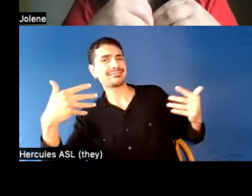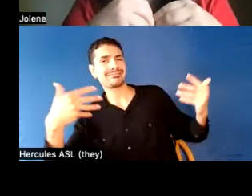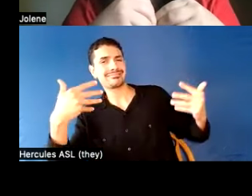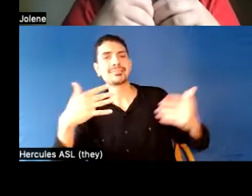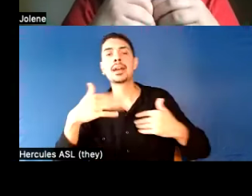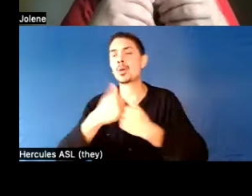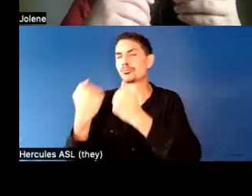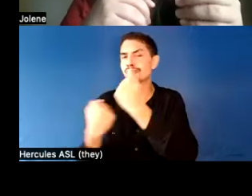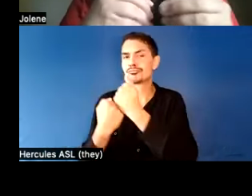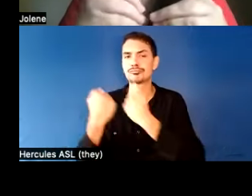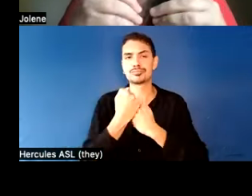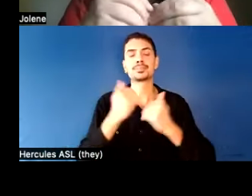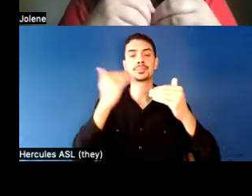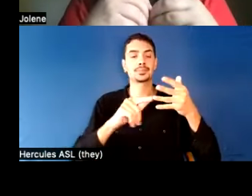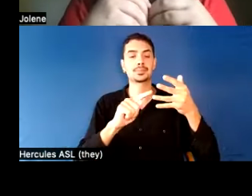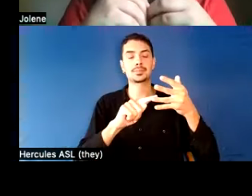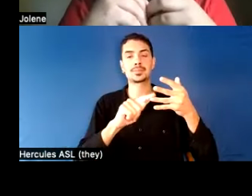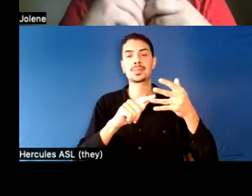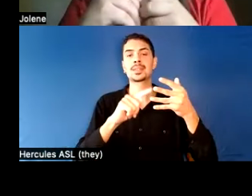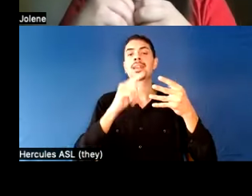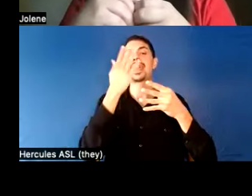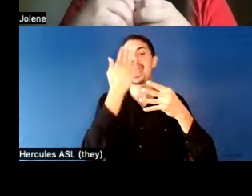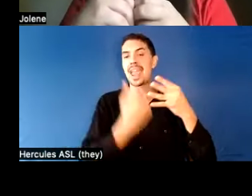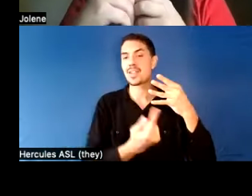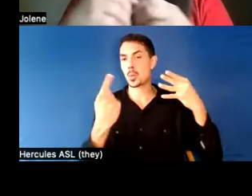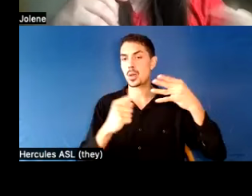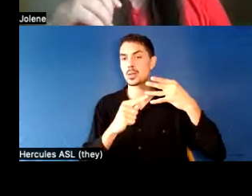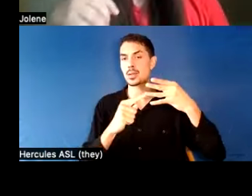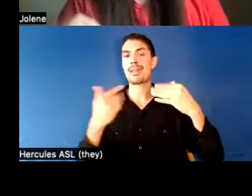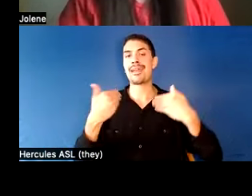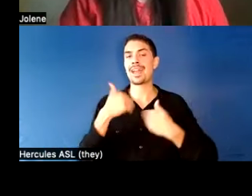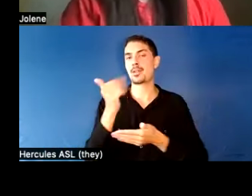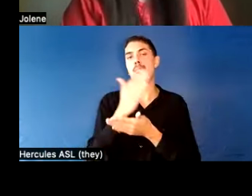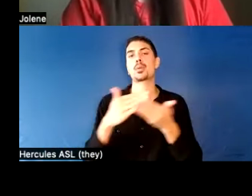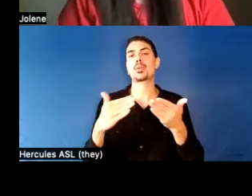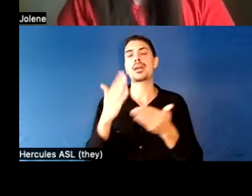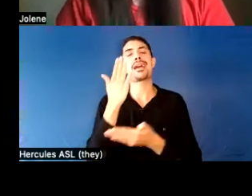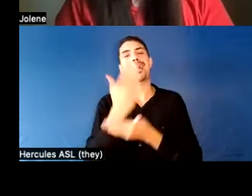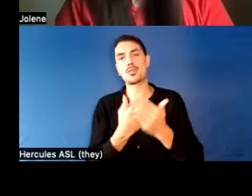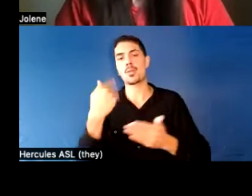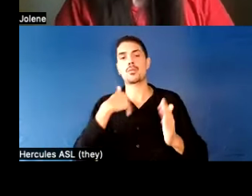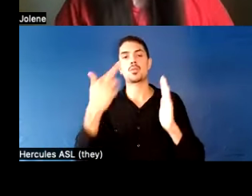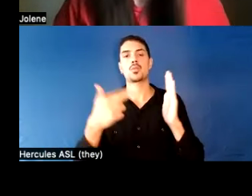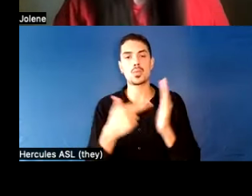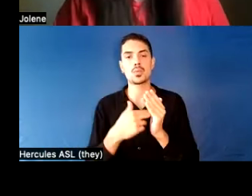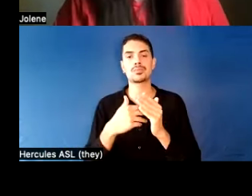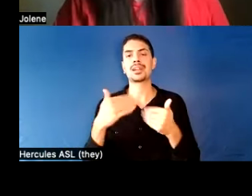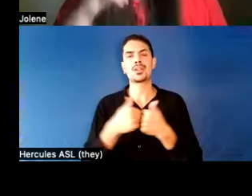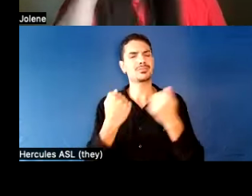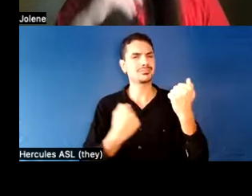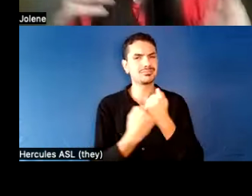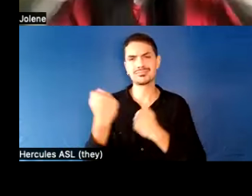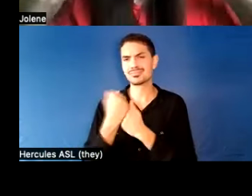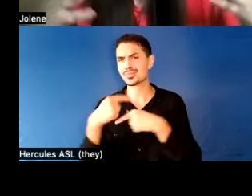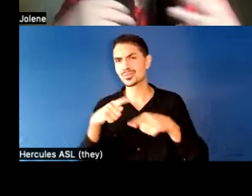process? How are you really going to be there when there are going to be those messy times where some people are learning slower or learning differently or learning in